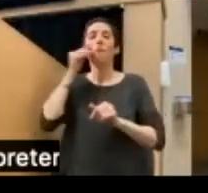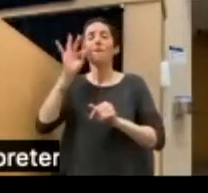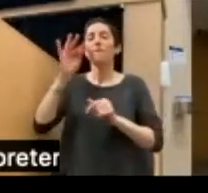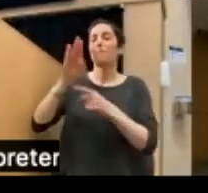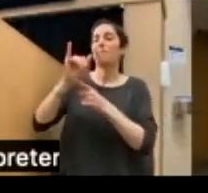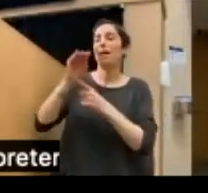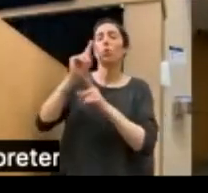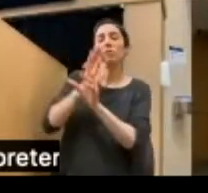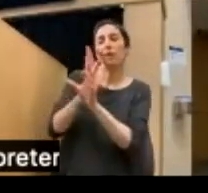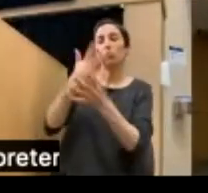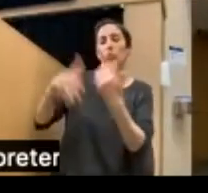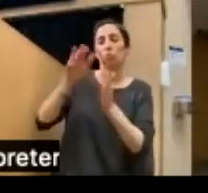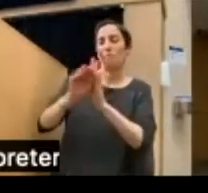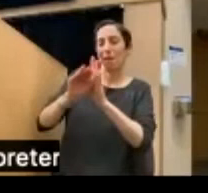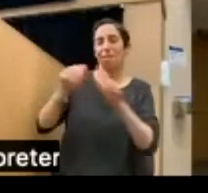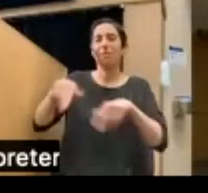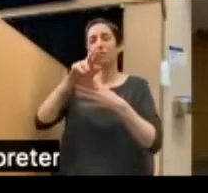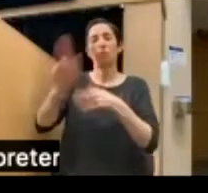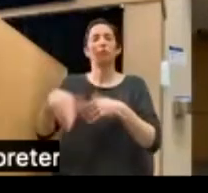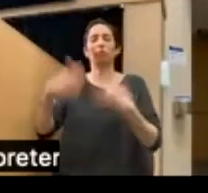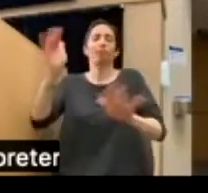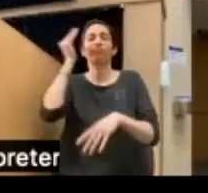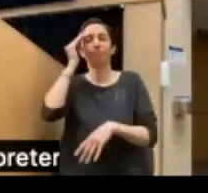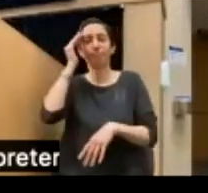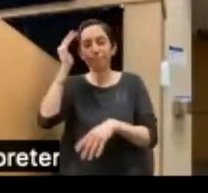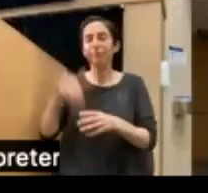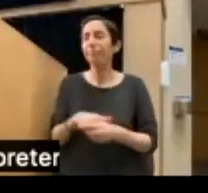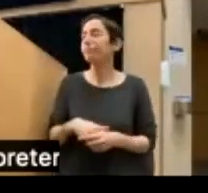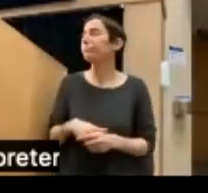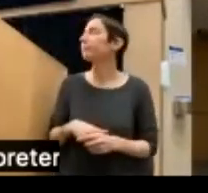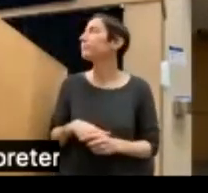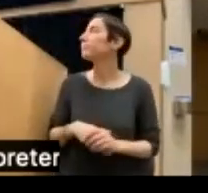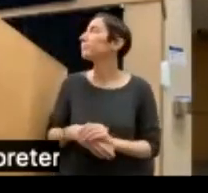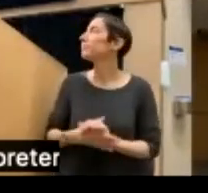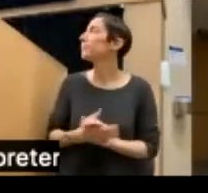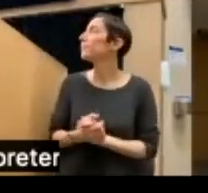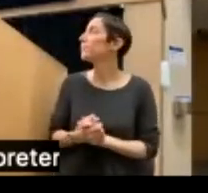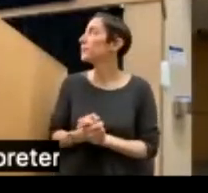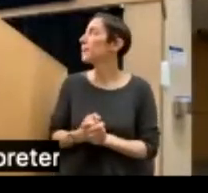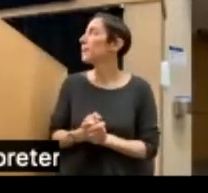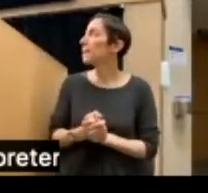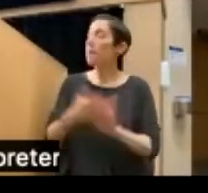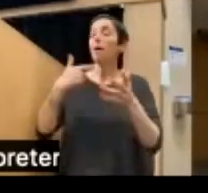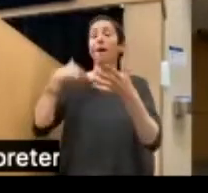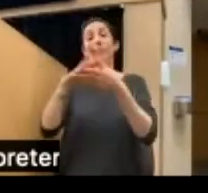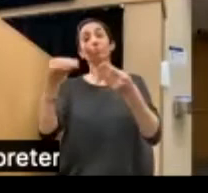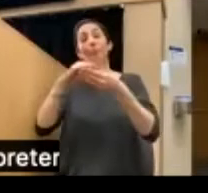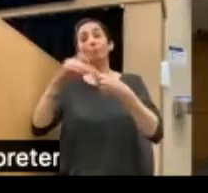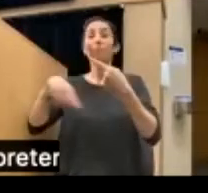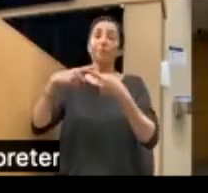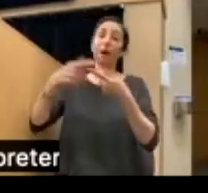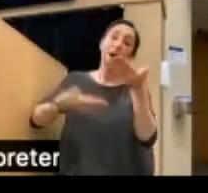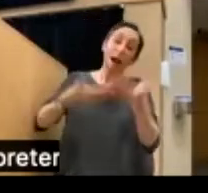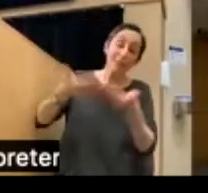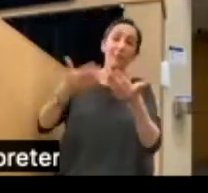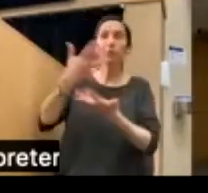to Rochester. So while I'm telling this story, I also feel like the story is having a homecoming right now, because this is